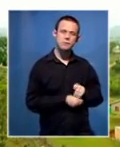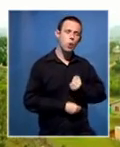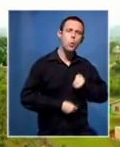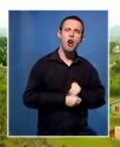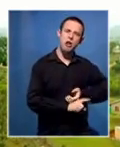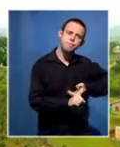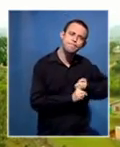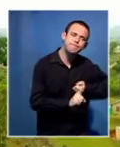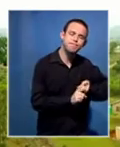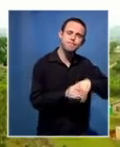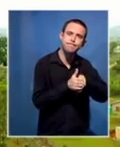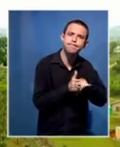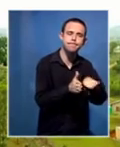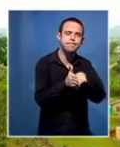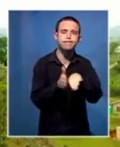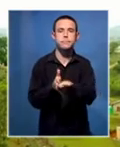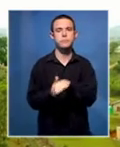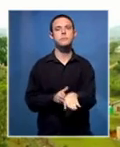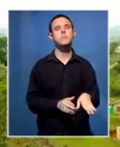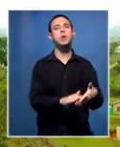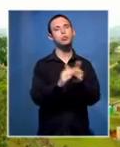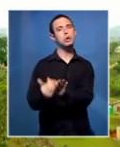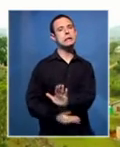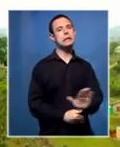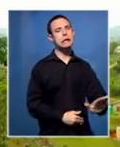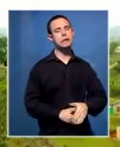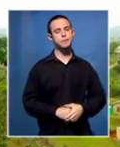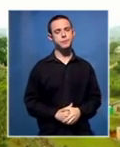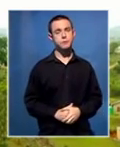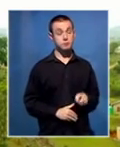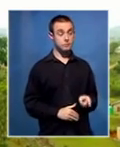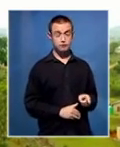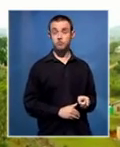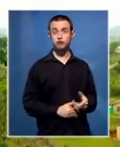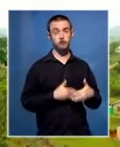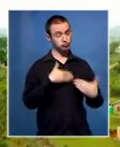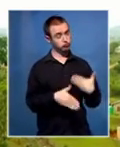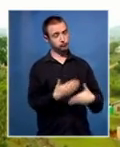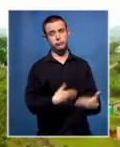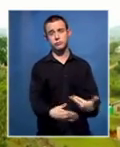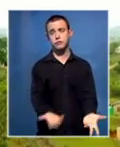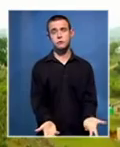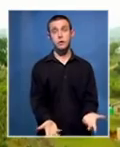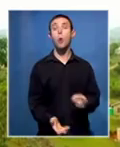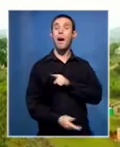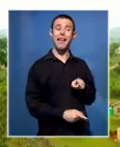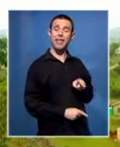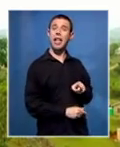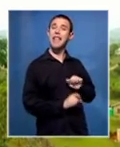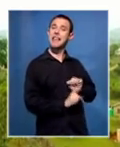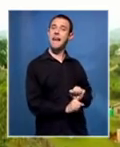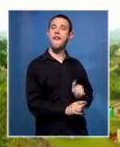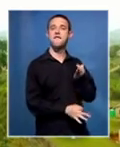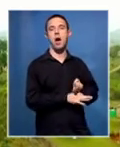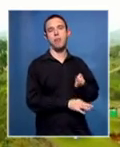development work for the community. He continued with the work which was done by his father, the